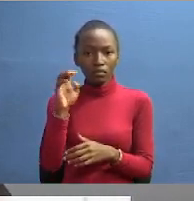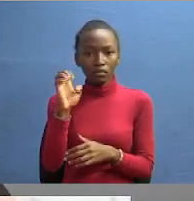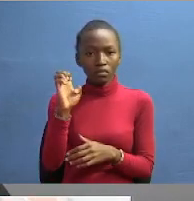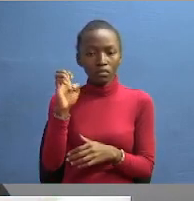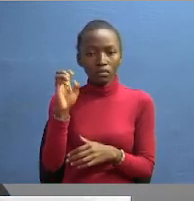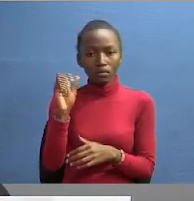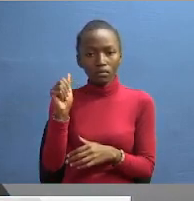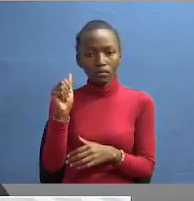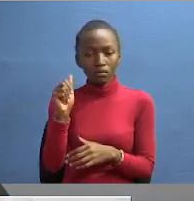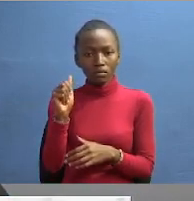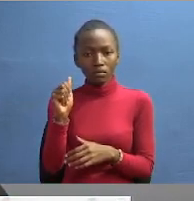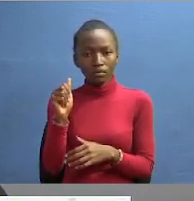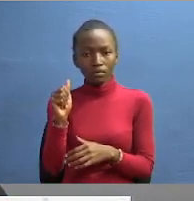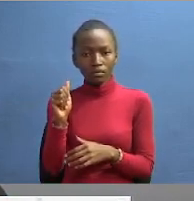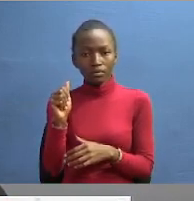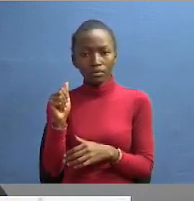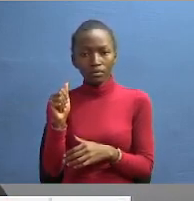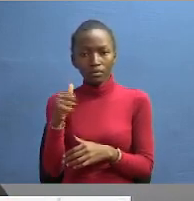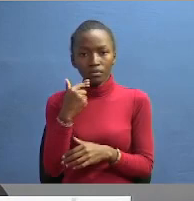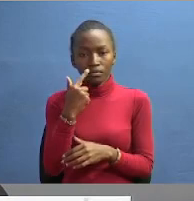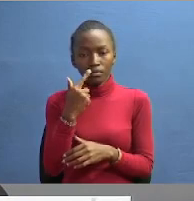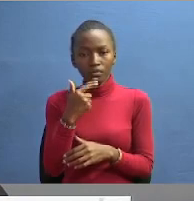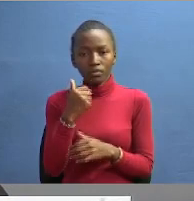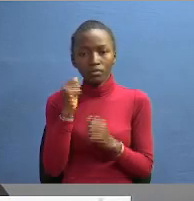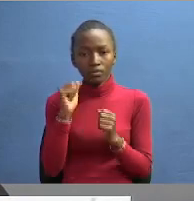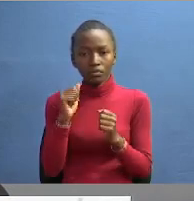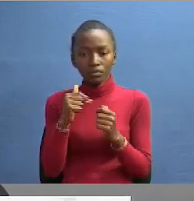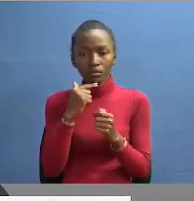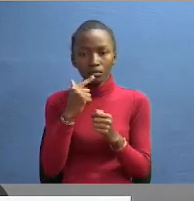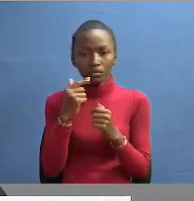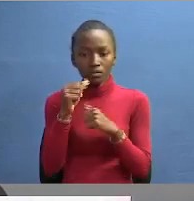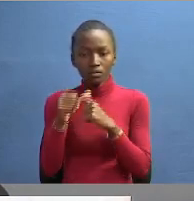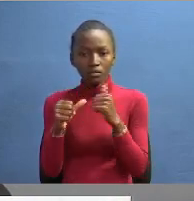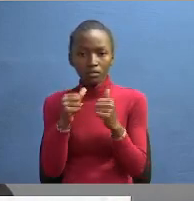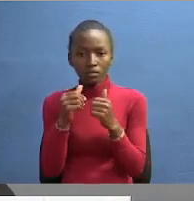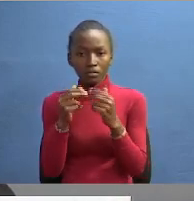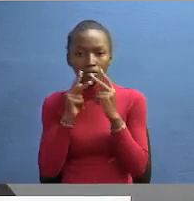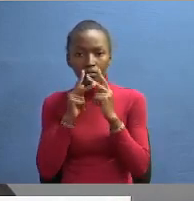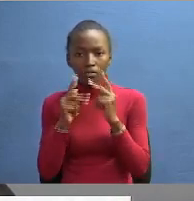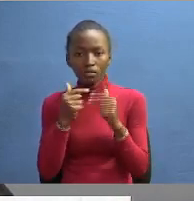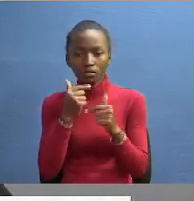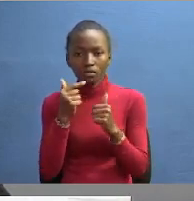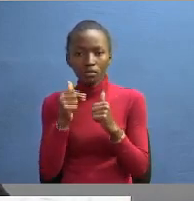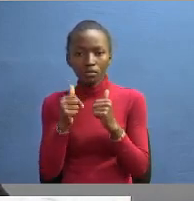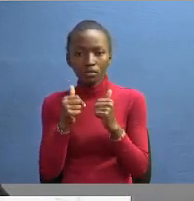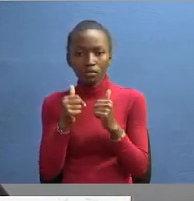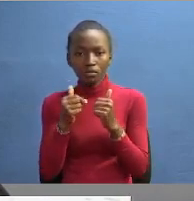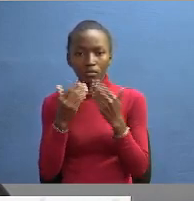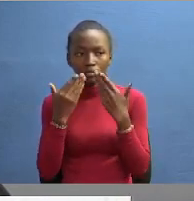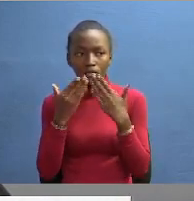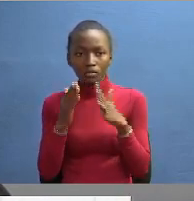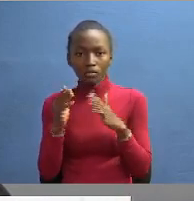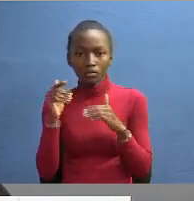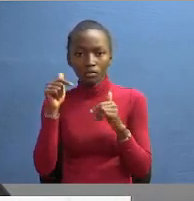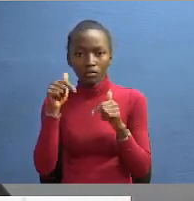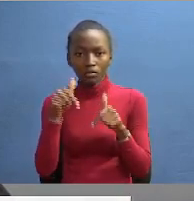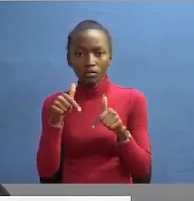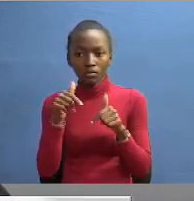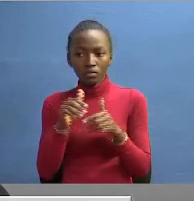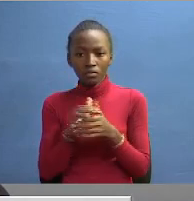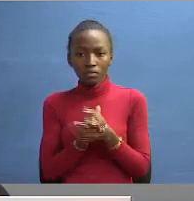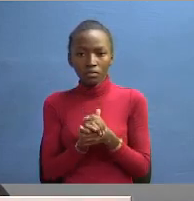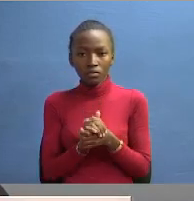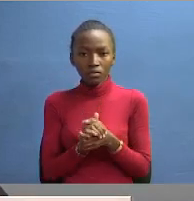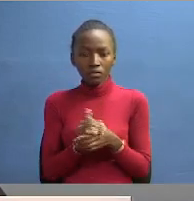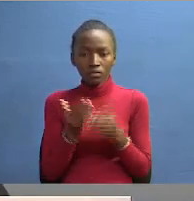of the Nairobi peace process that was just concluded today. So thank you so much, Dr. for dedicating your time for